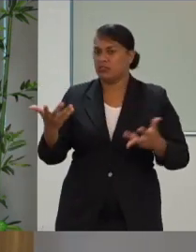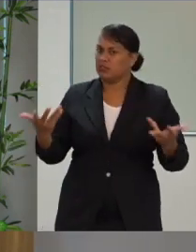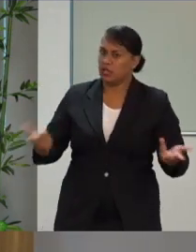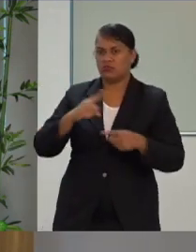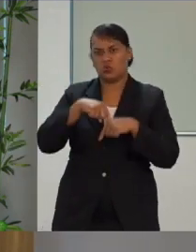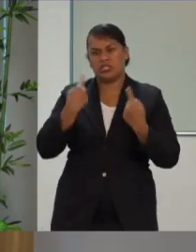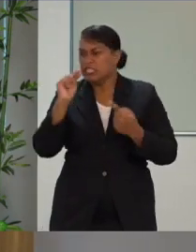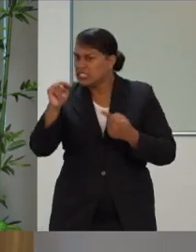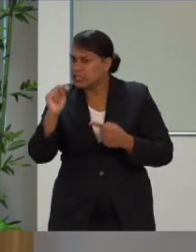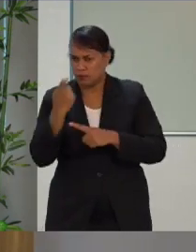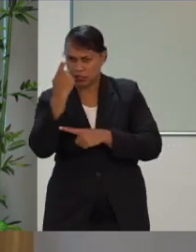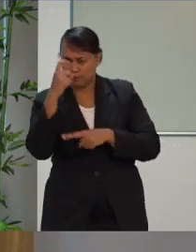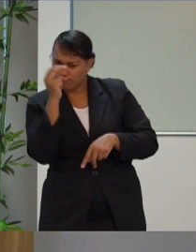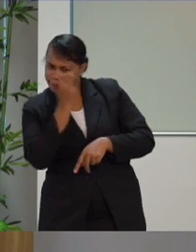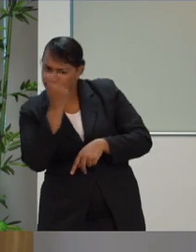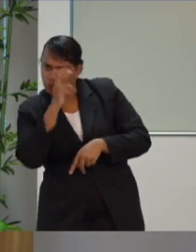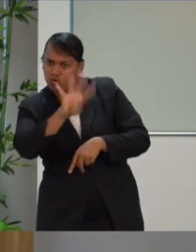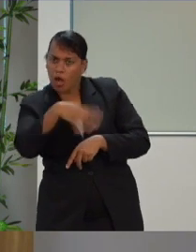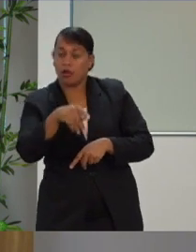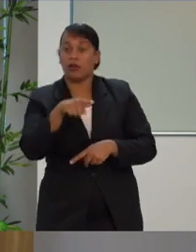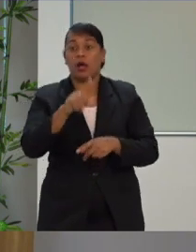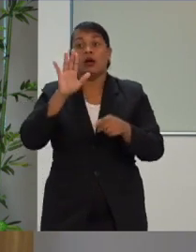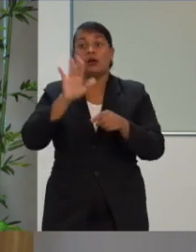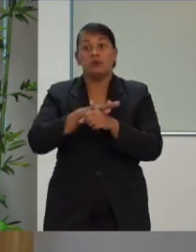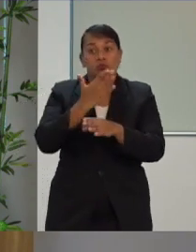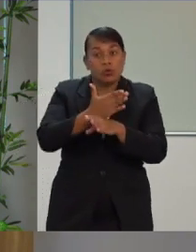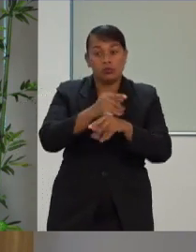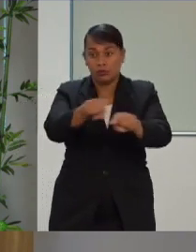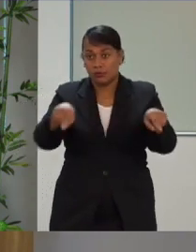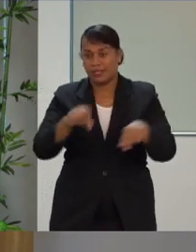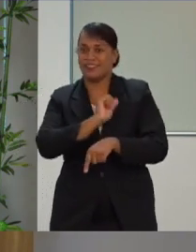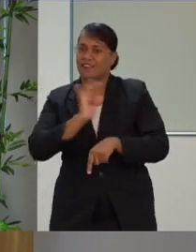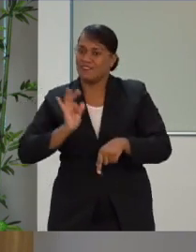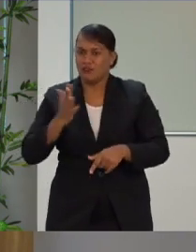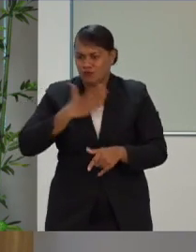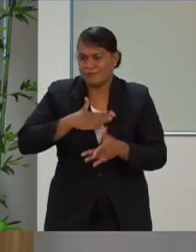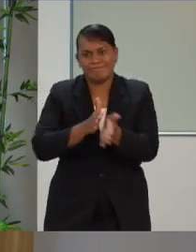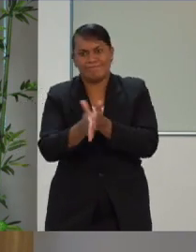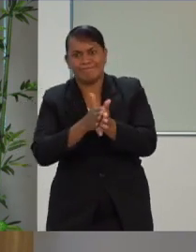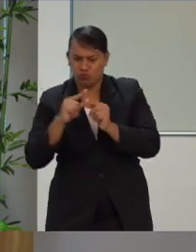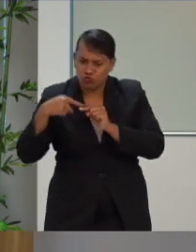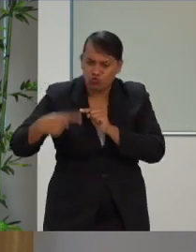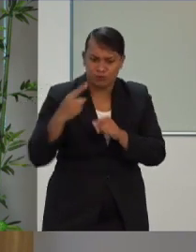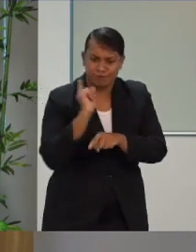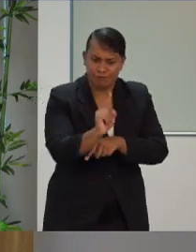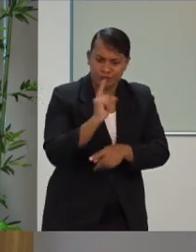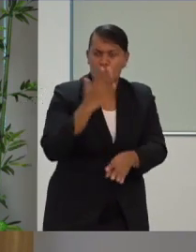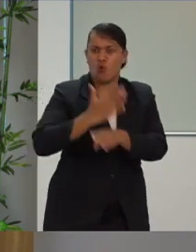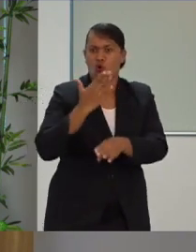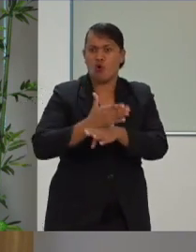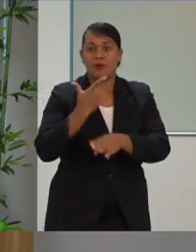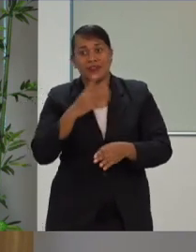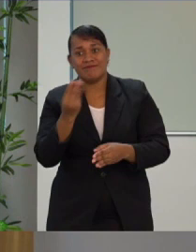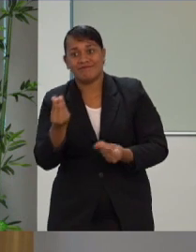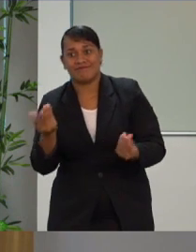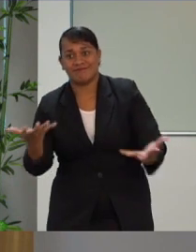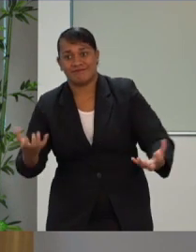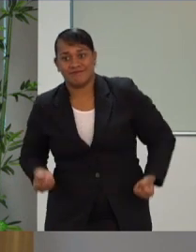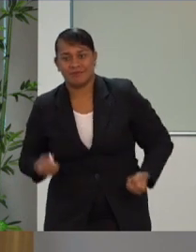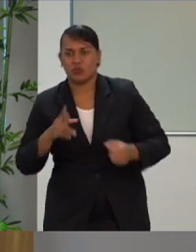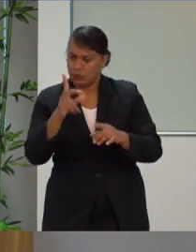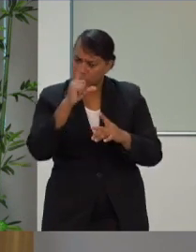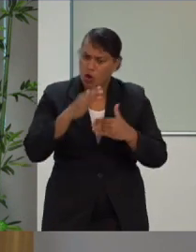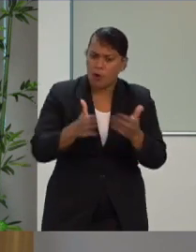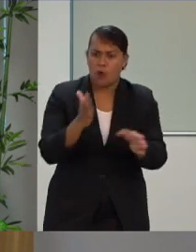of these workers are actually keen to go to work. And these companies, all these organizations have actually been allowed to open on the basis that there will